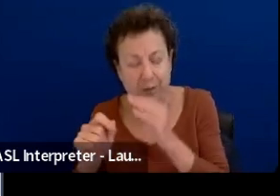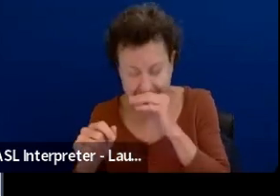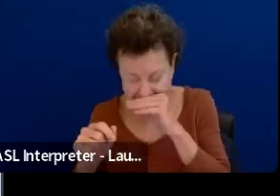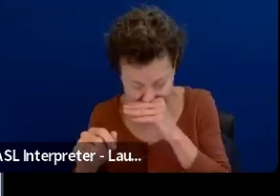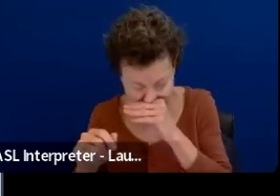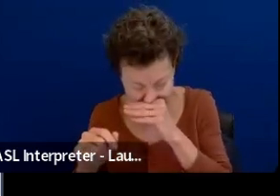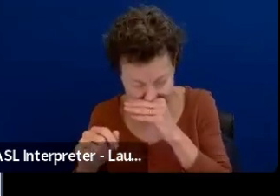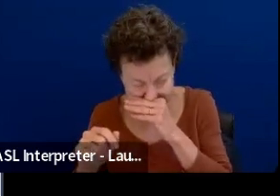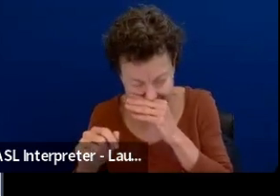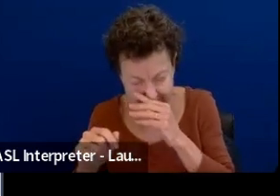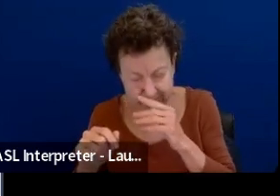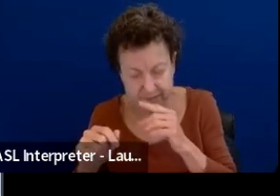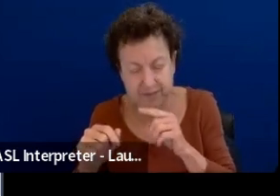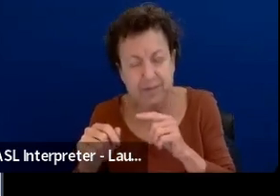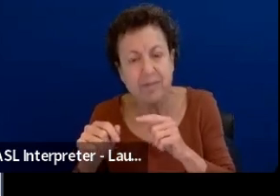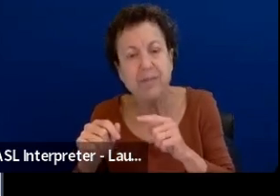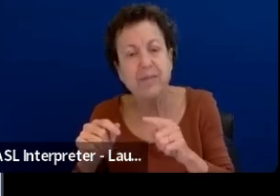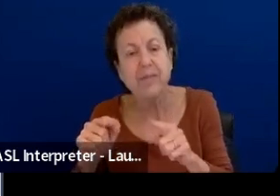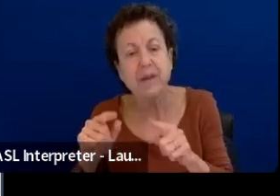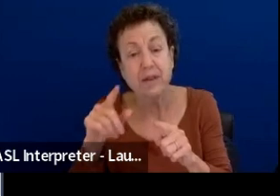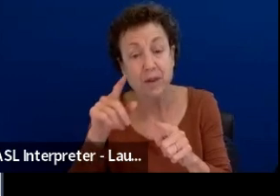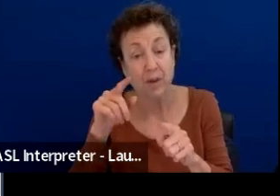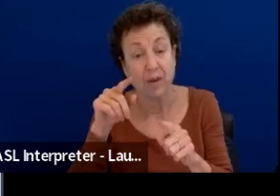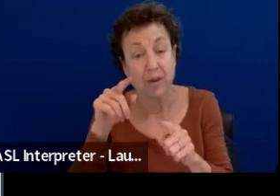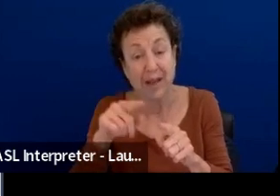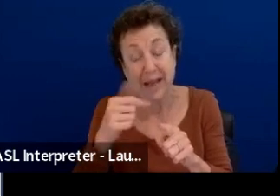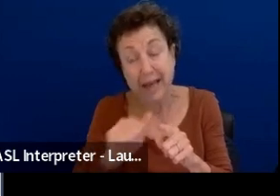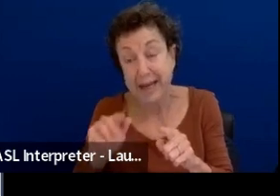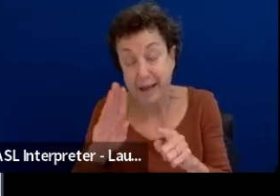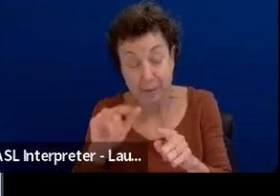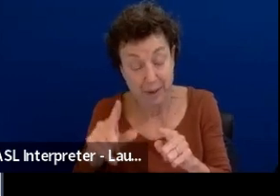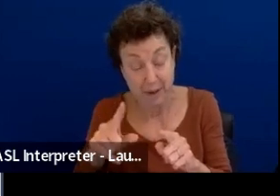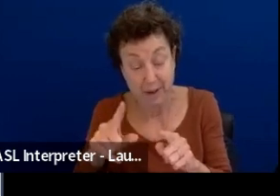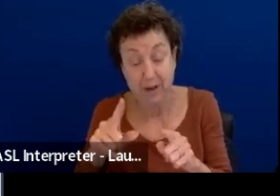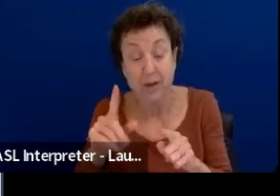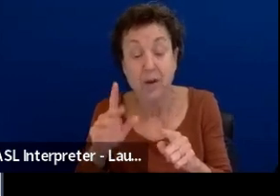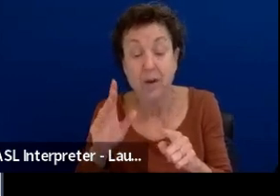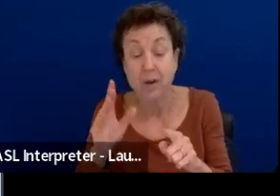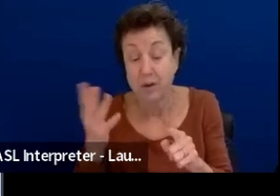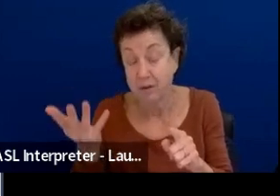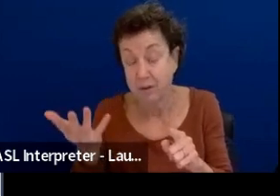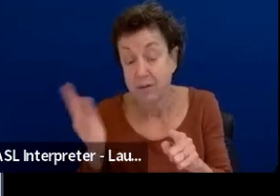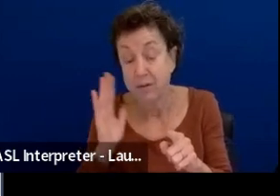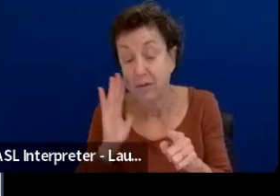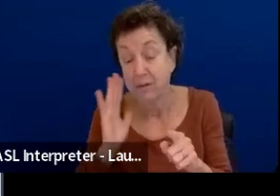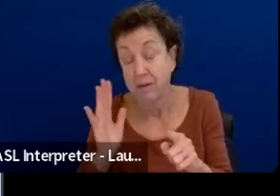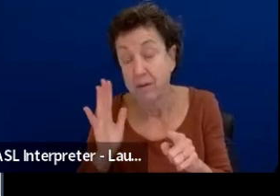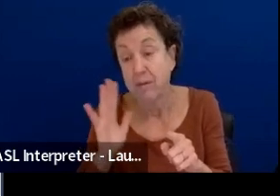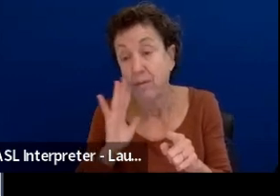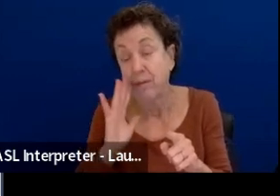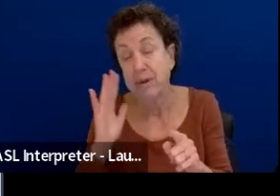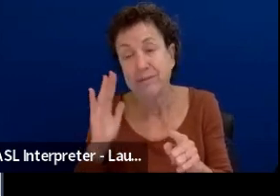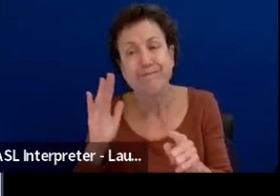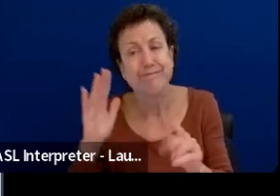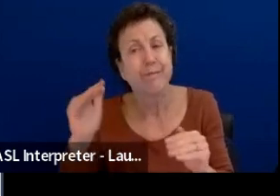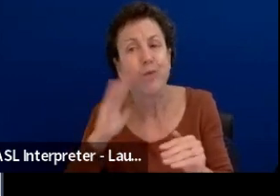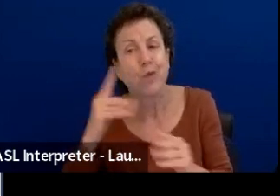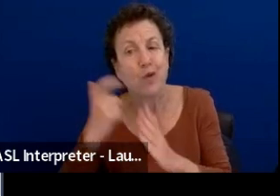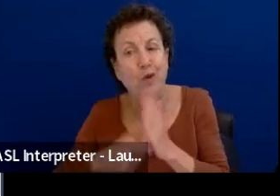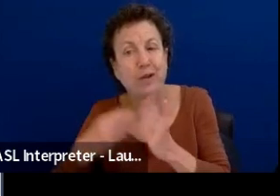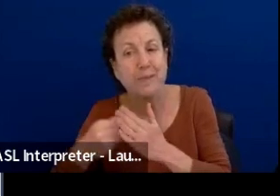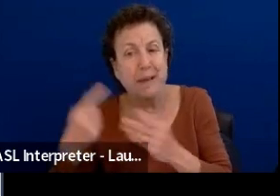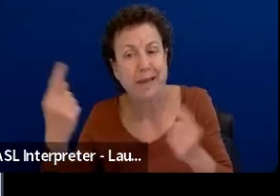is attached to any bill that is expected to have some kind